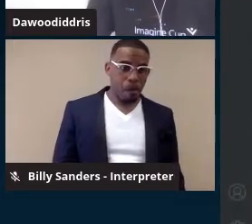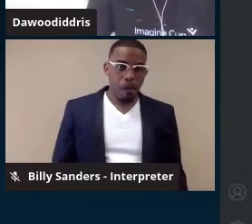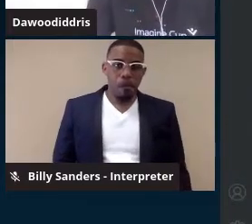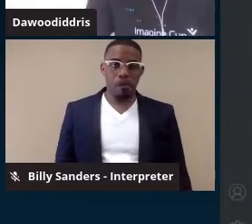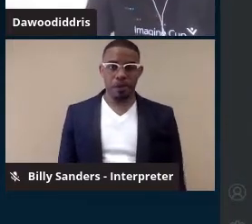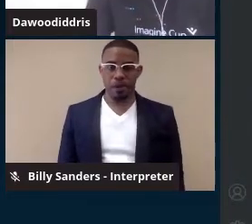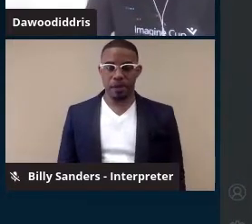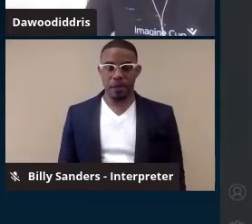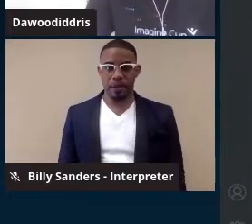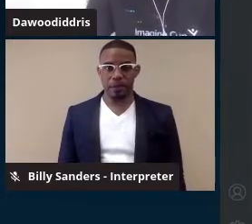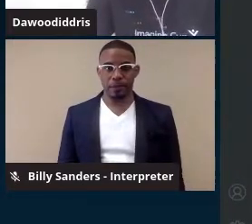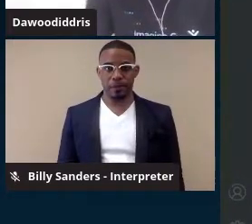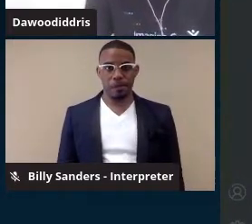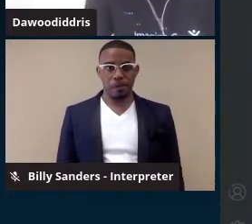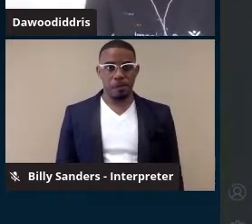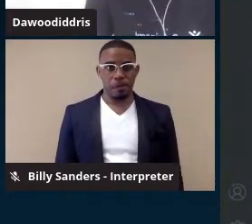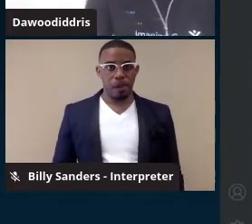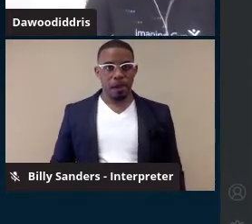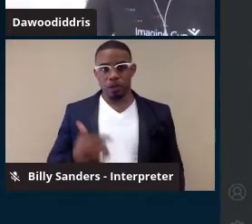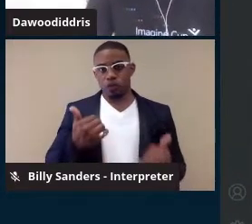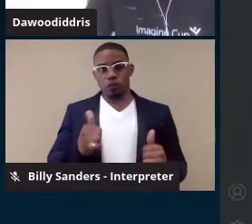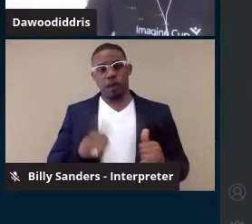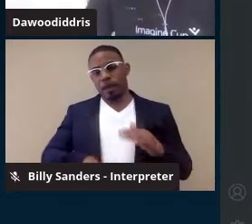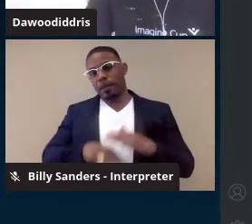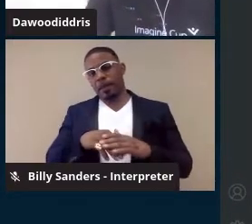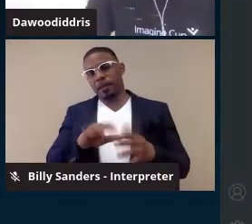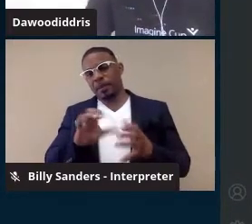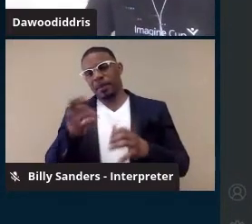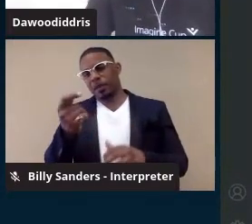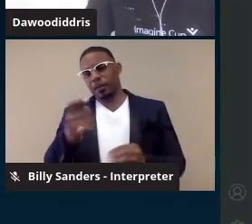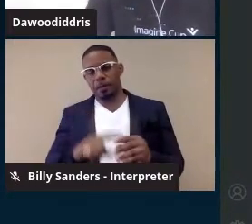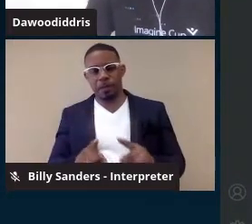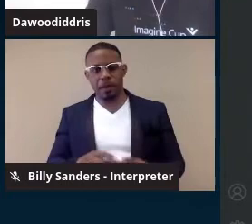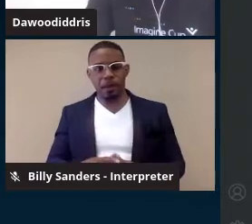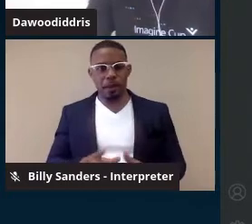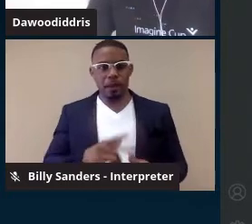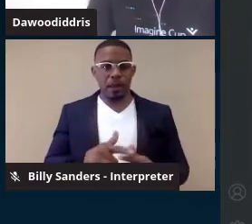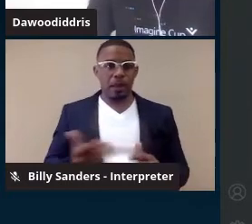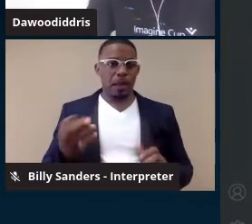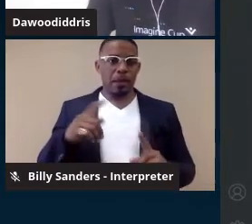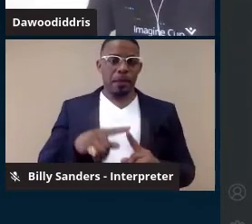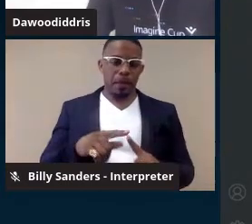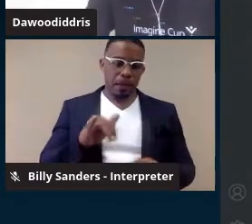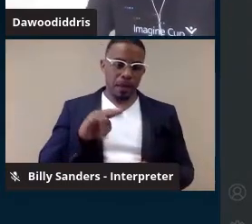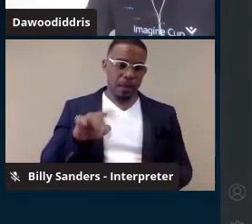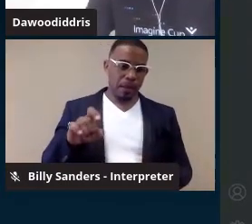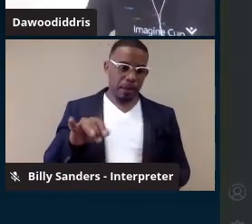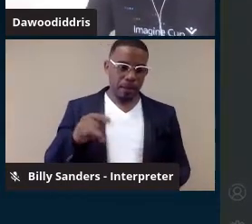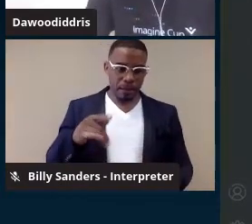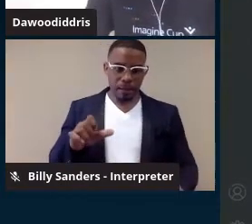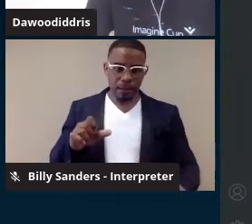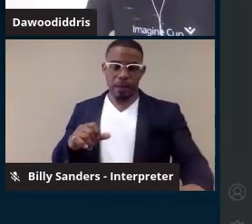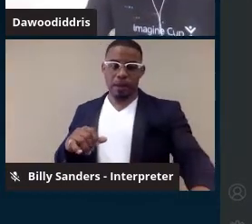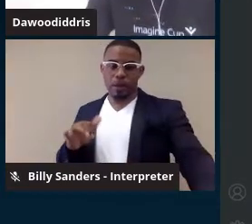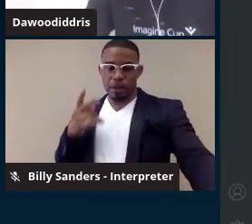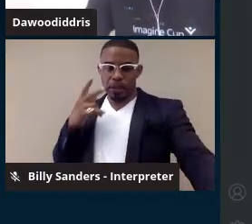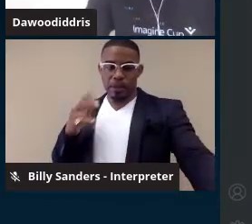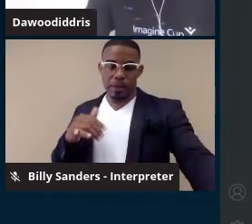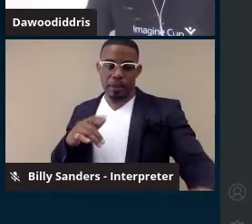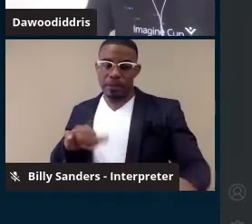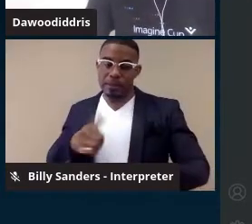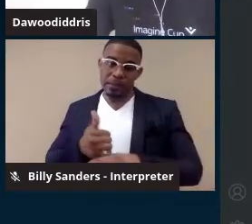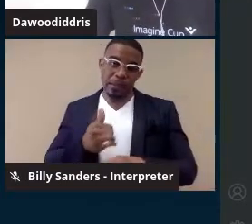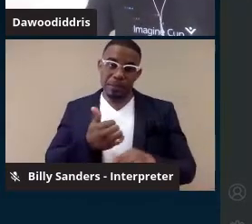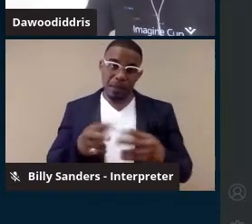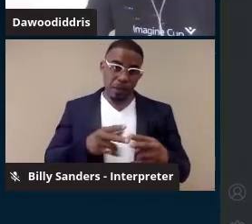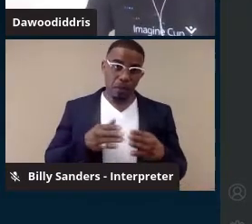Okay, I think I just tried to mess him up a bit, but I'll then come back to my index.js. And you can see the setup middleware